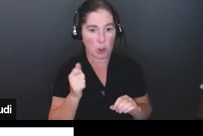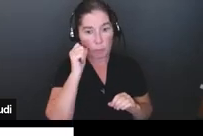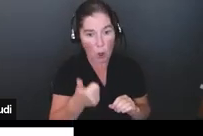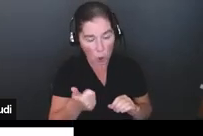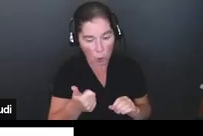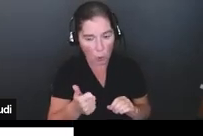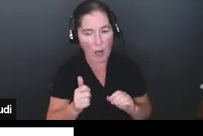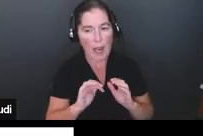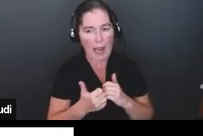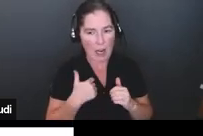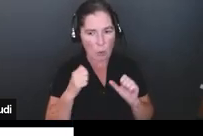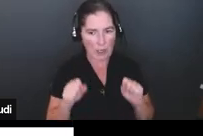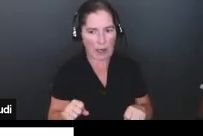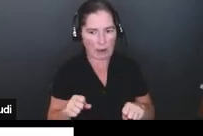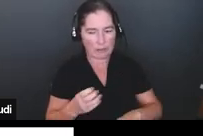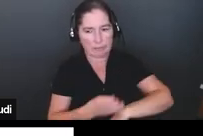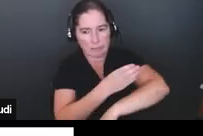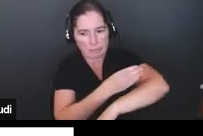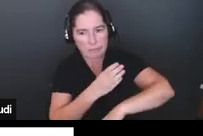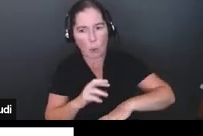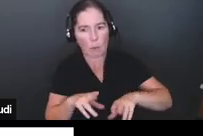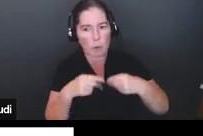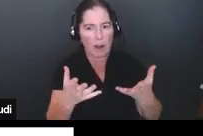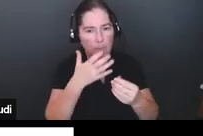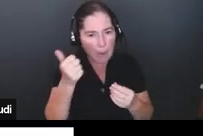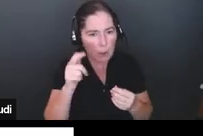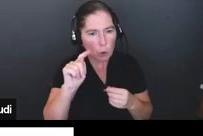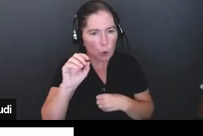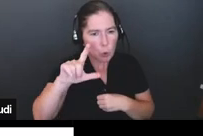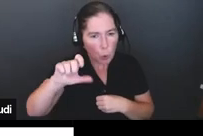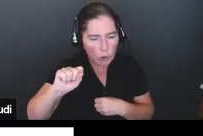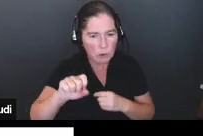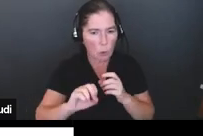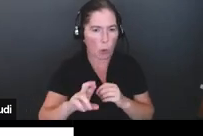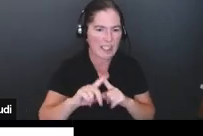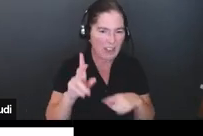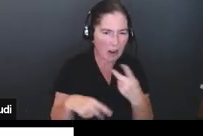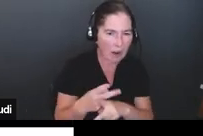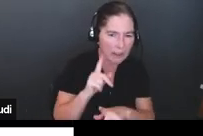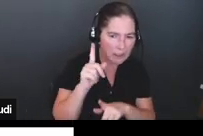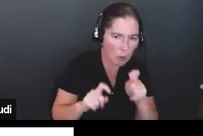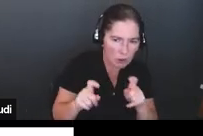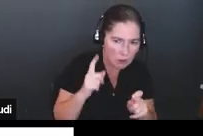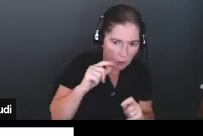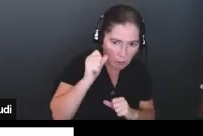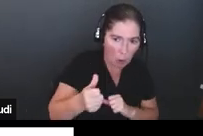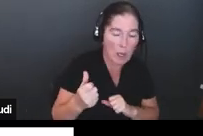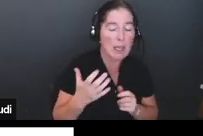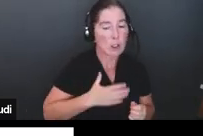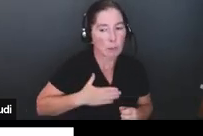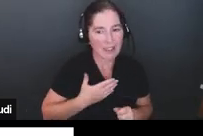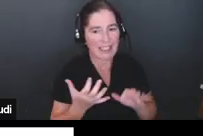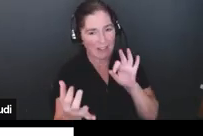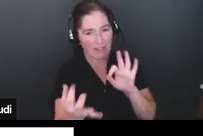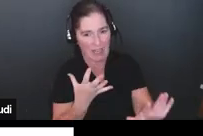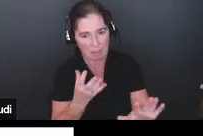be amplifying or providing some specific tools or asking some specific questions tomorrow. So this is feedback for us to help us be more